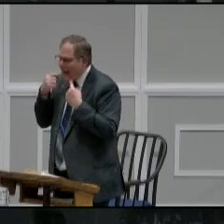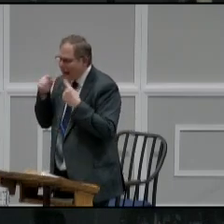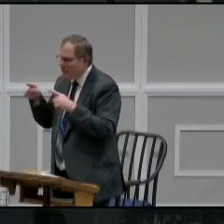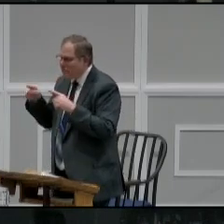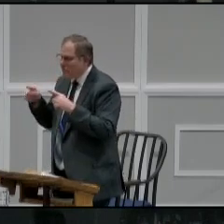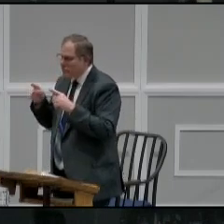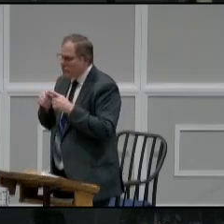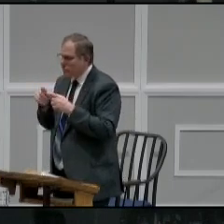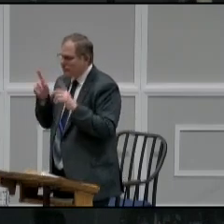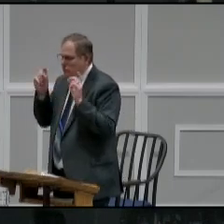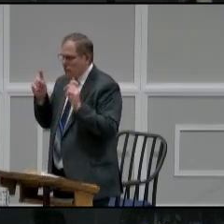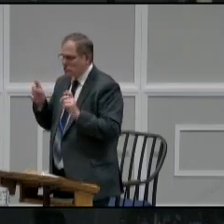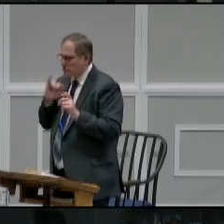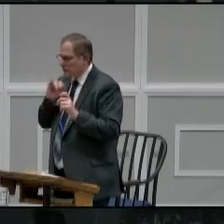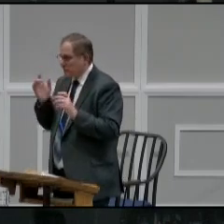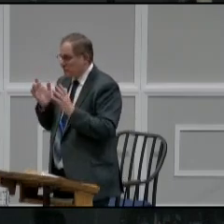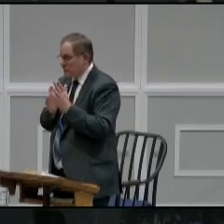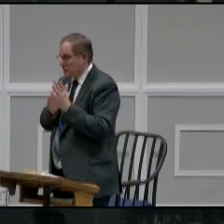have a problem.